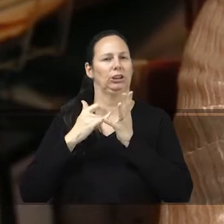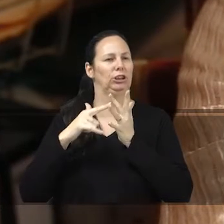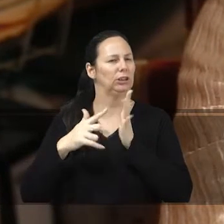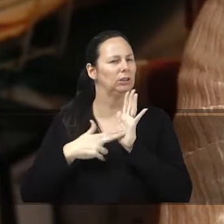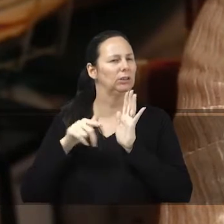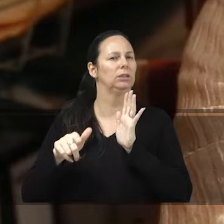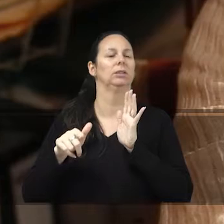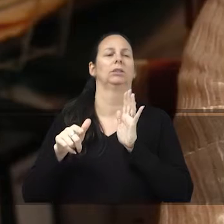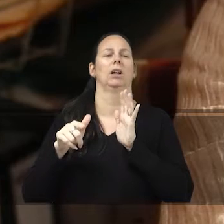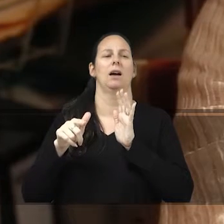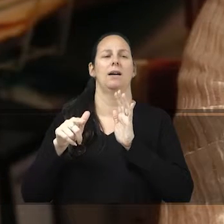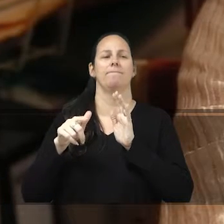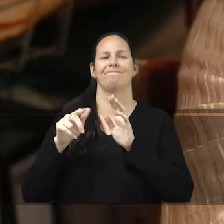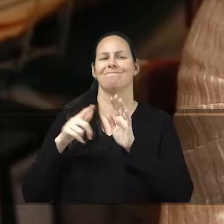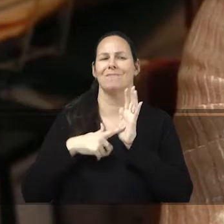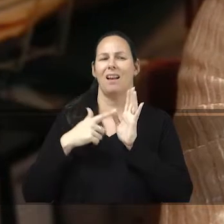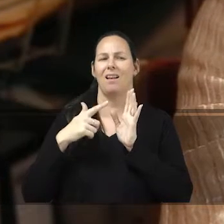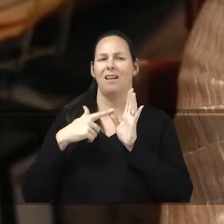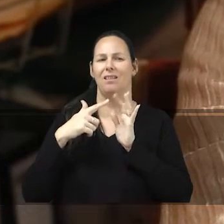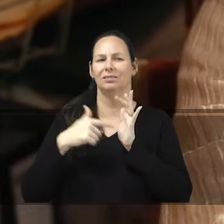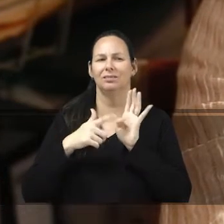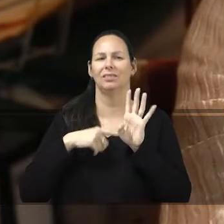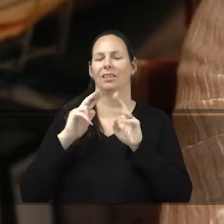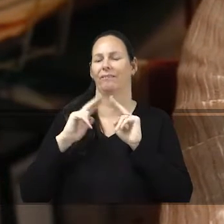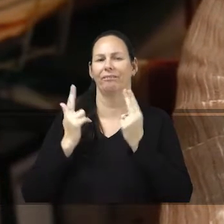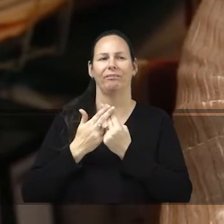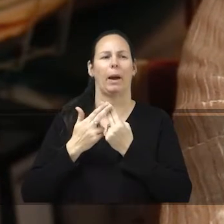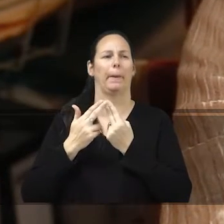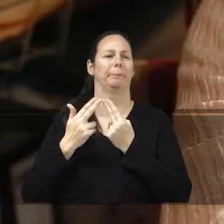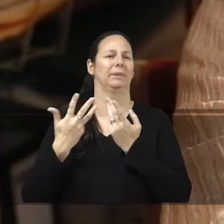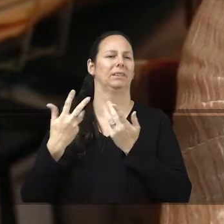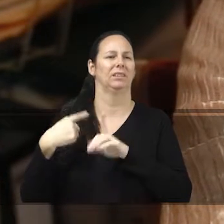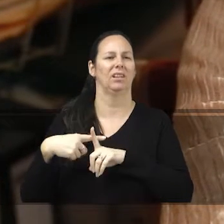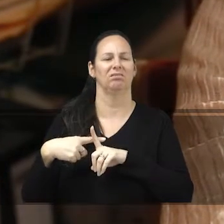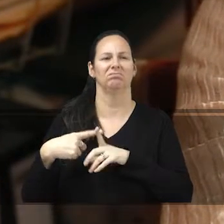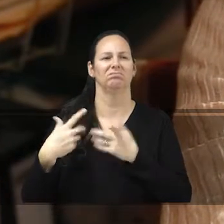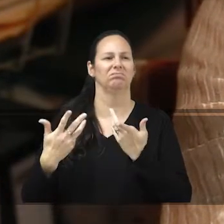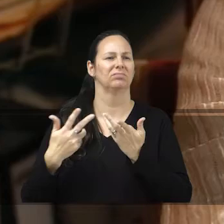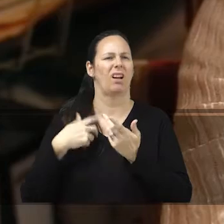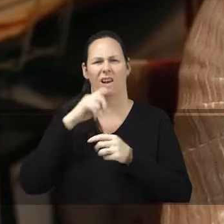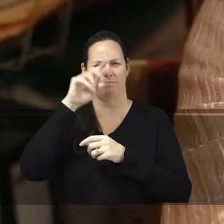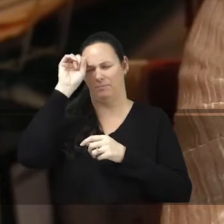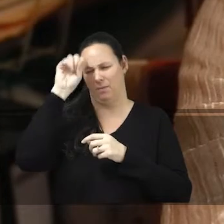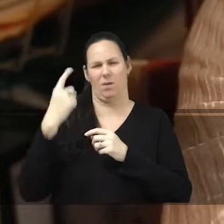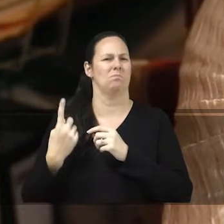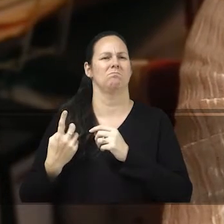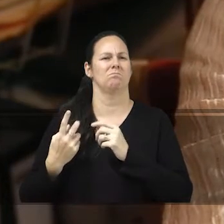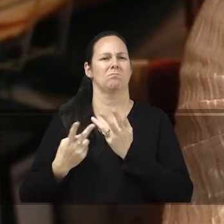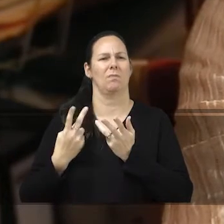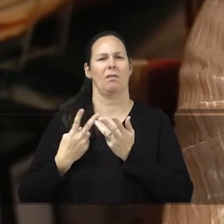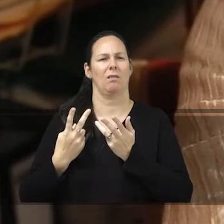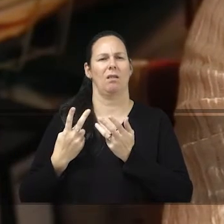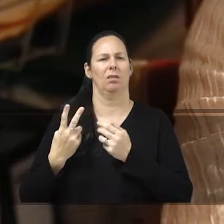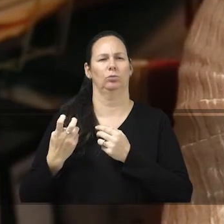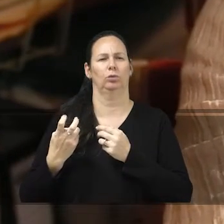commission, which is an amalgamation of 3 commissions: the laity, the family, and the one